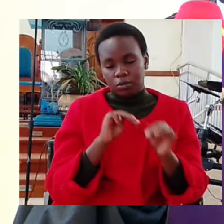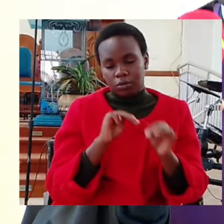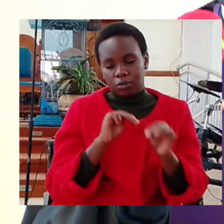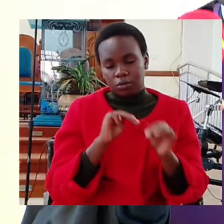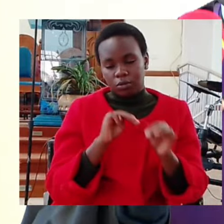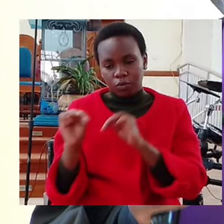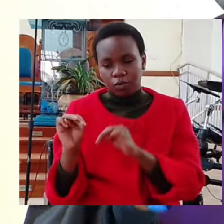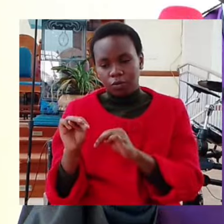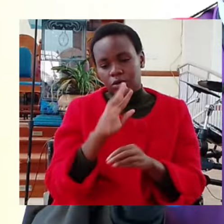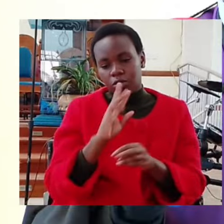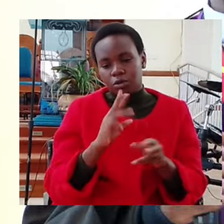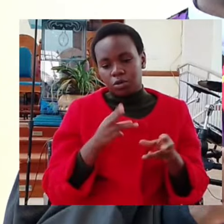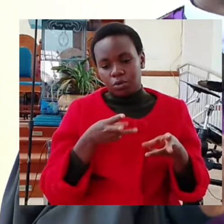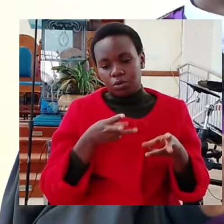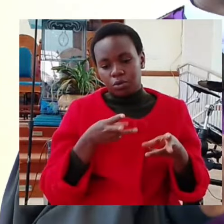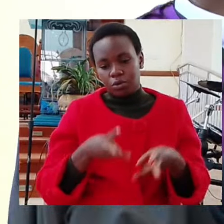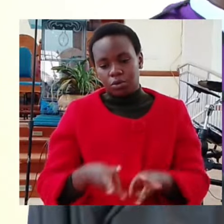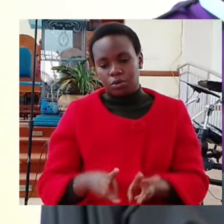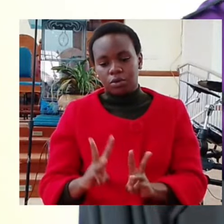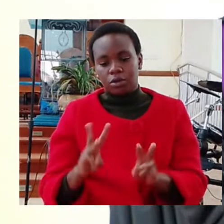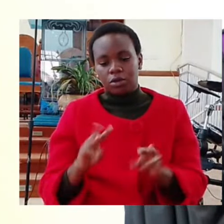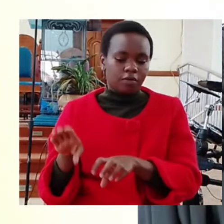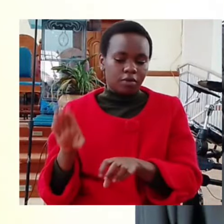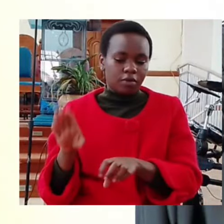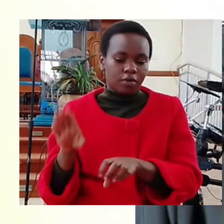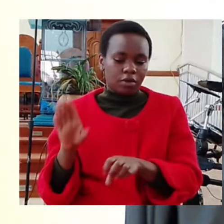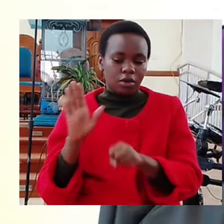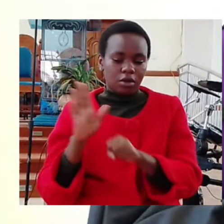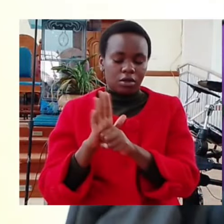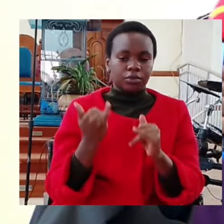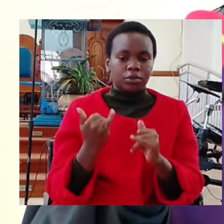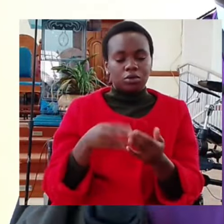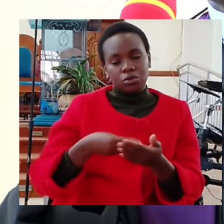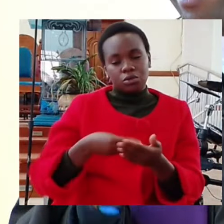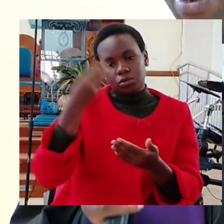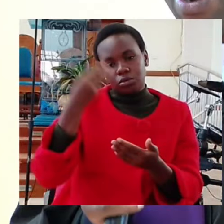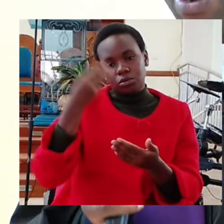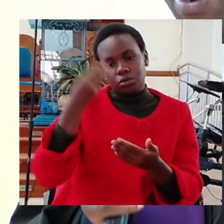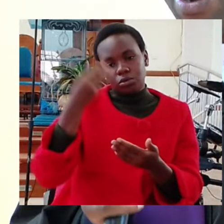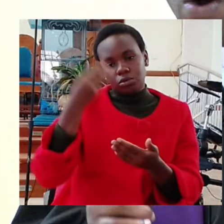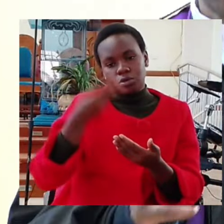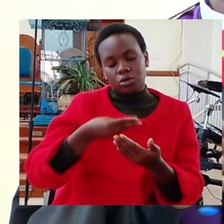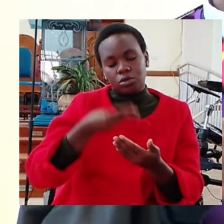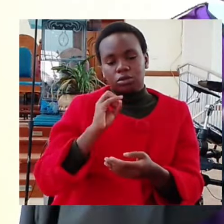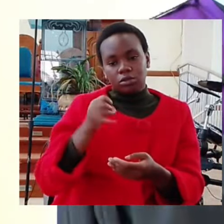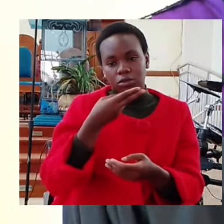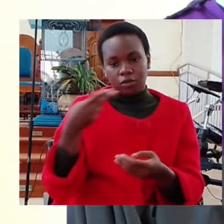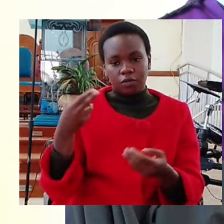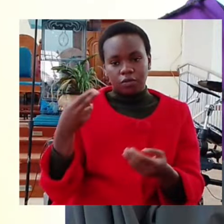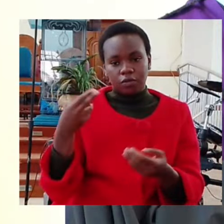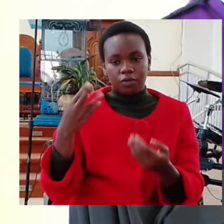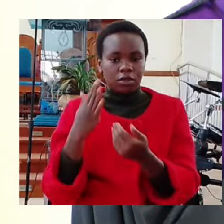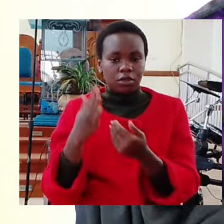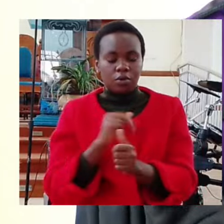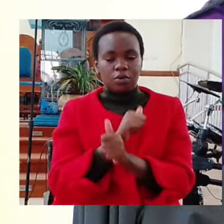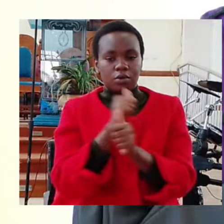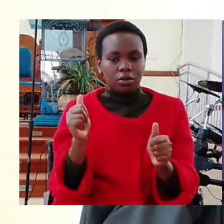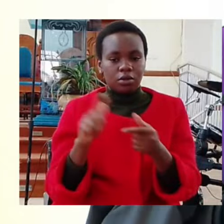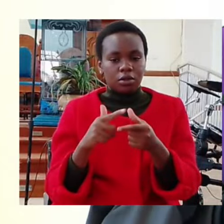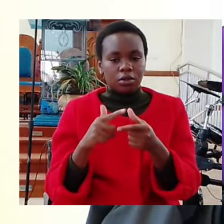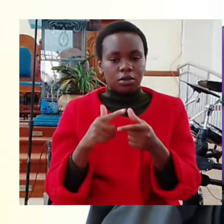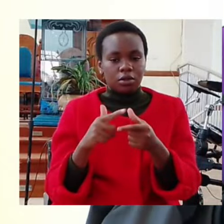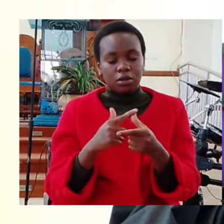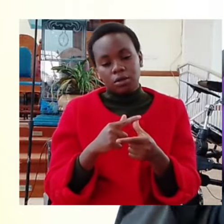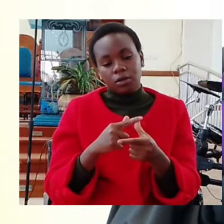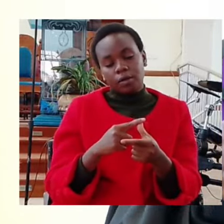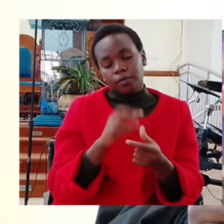oragere ramadena tutake hota. Viumudho mereo mwere Jehovah, noe mwere hivi wakua, gotiri oguati ogiona. Encourage